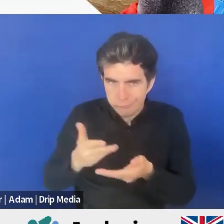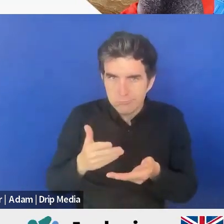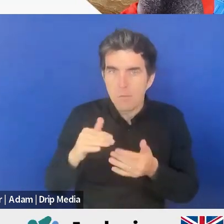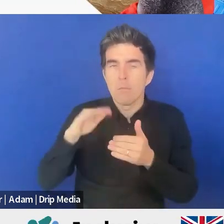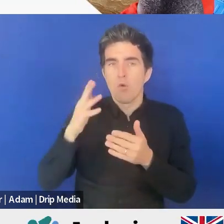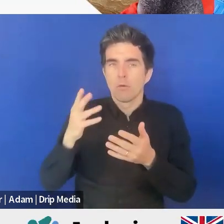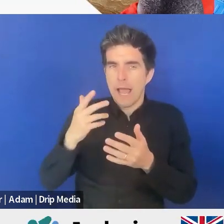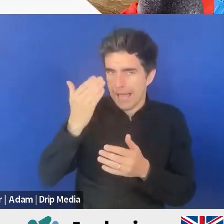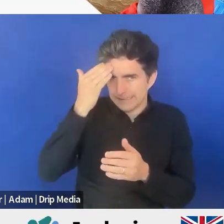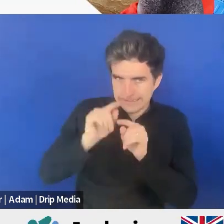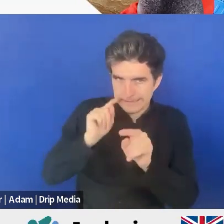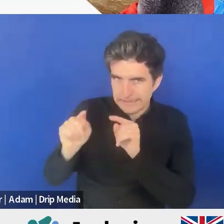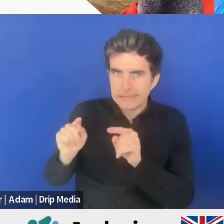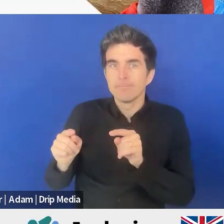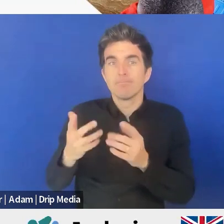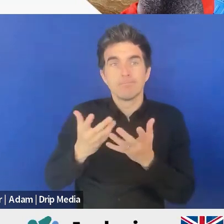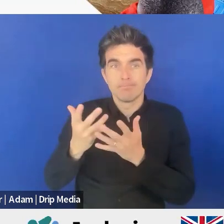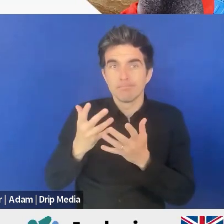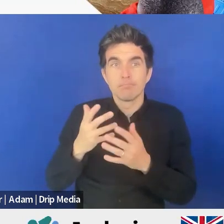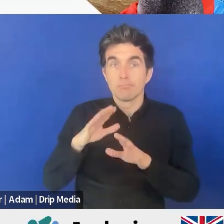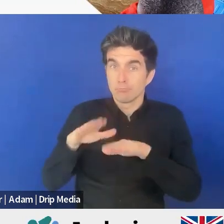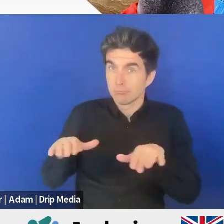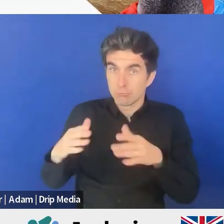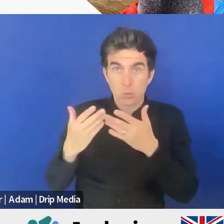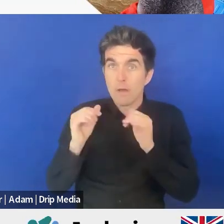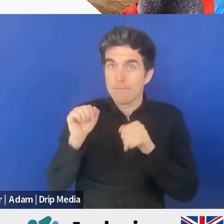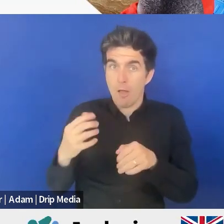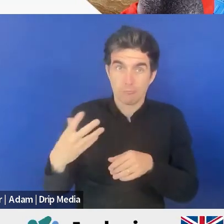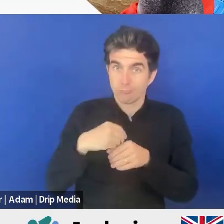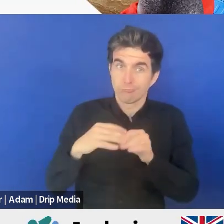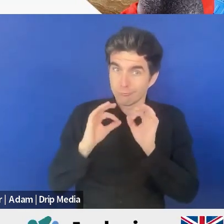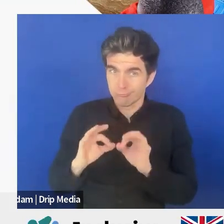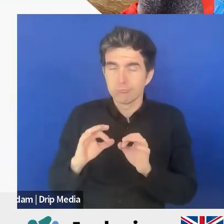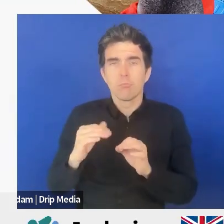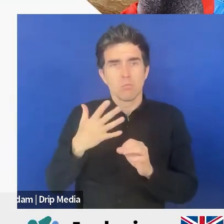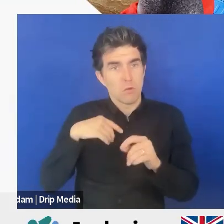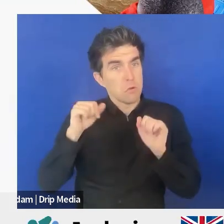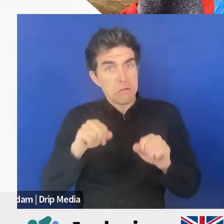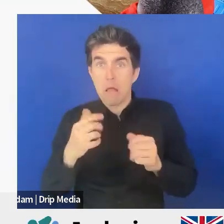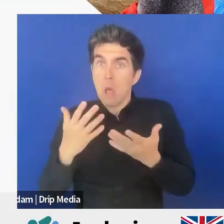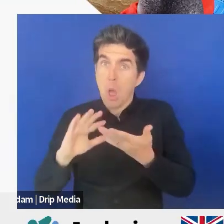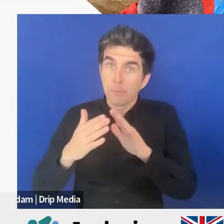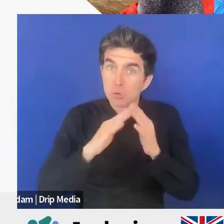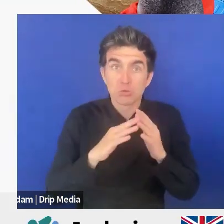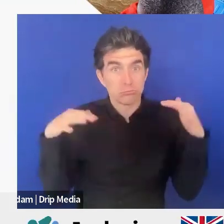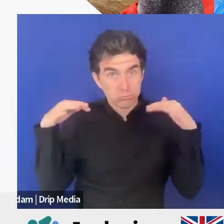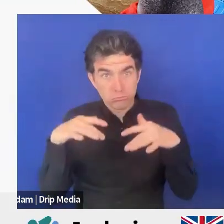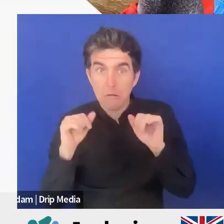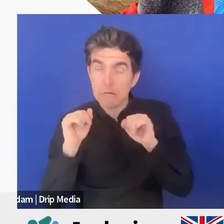disabilities who are not enrolled and formally recording their details to be used by schools and other